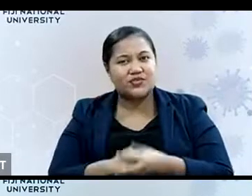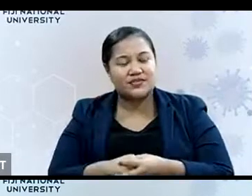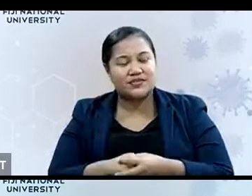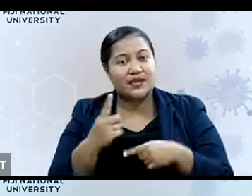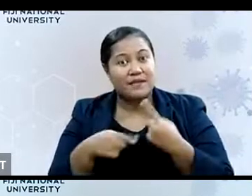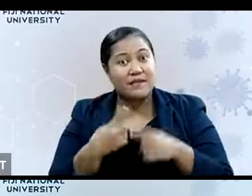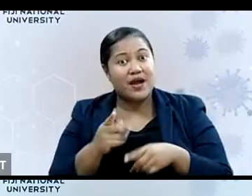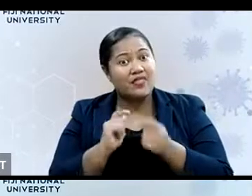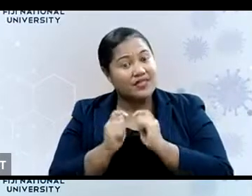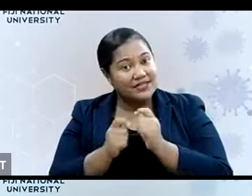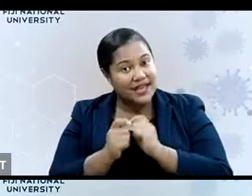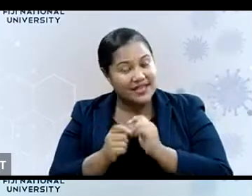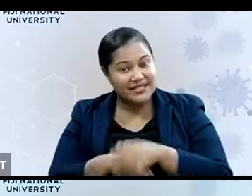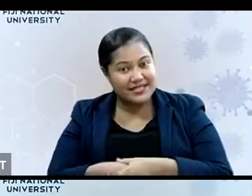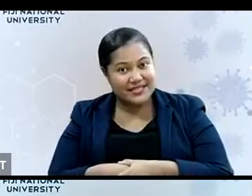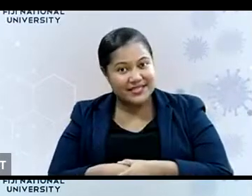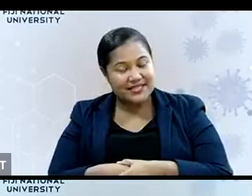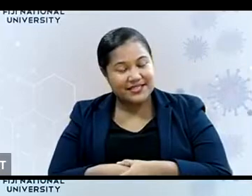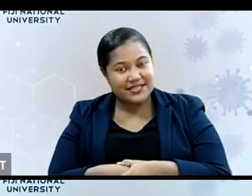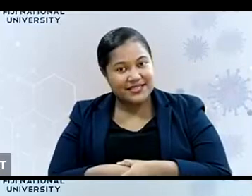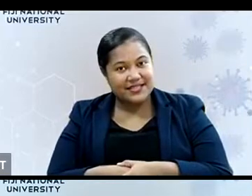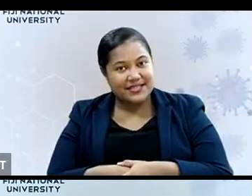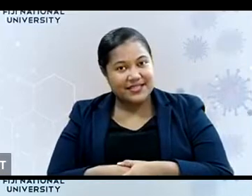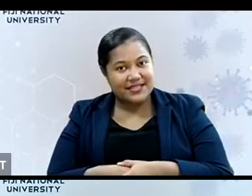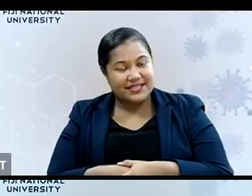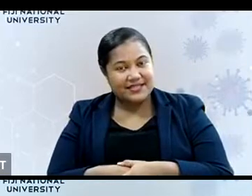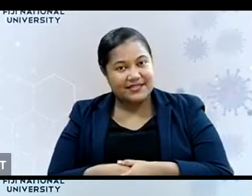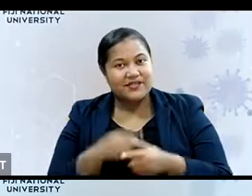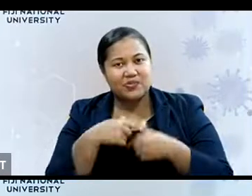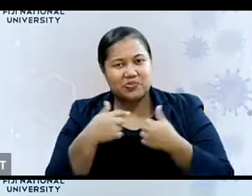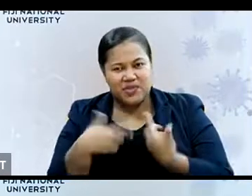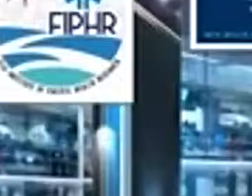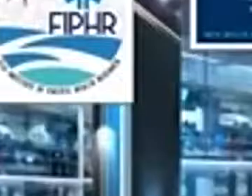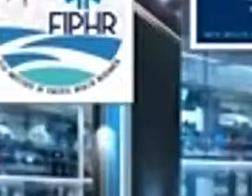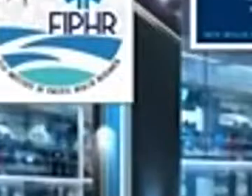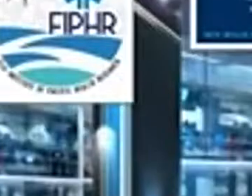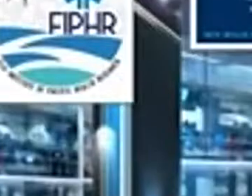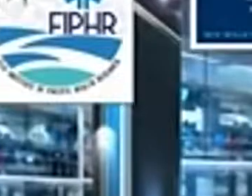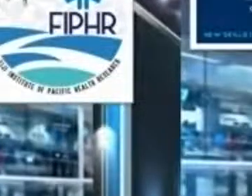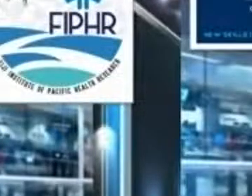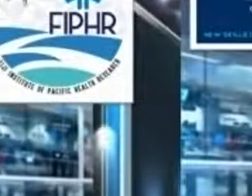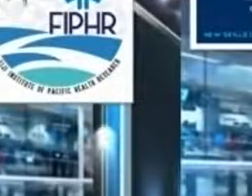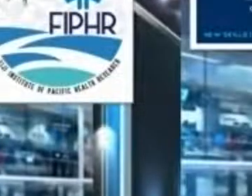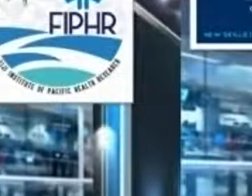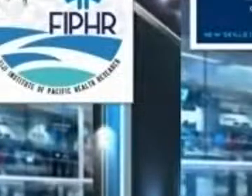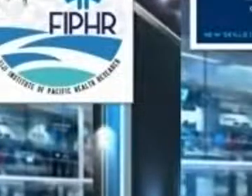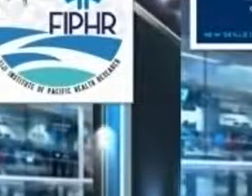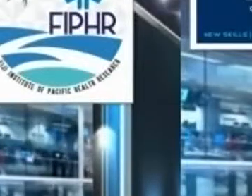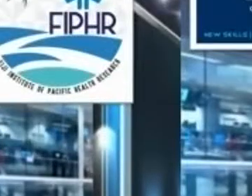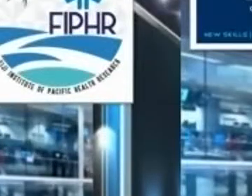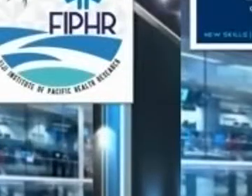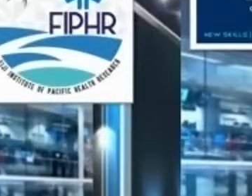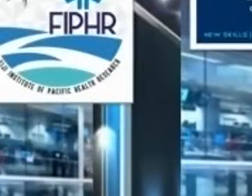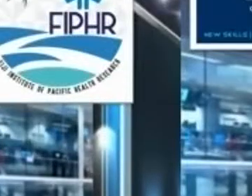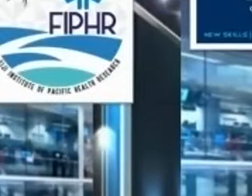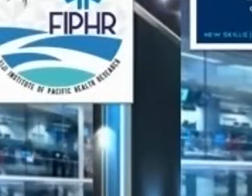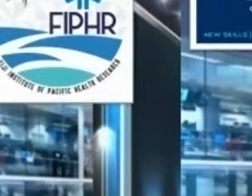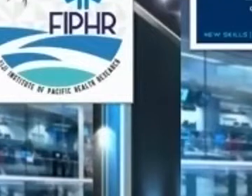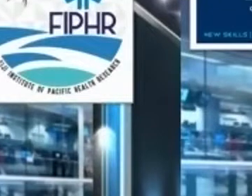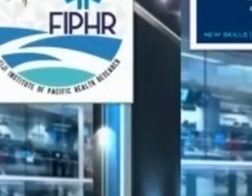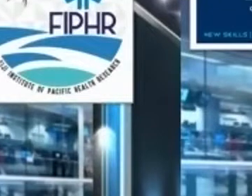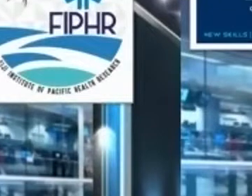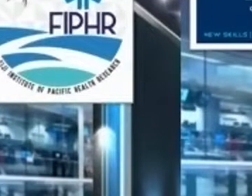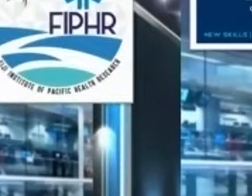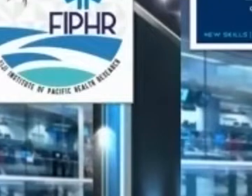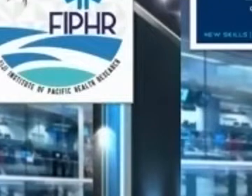to tests, we've got the PCR and the gene expert. Talk to us, or, you know, talk